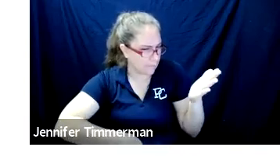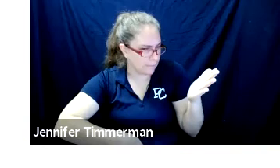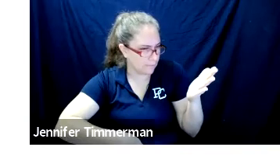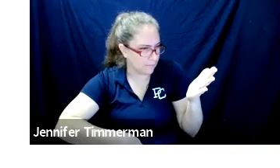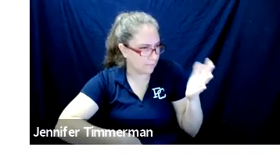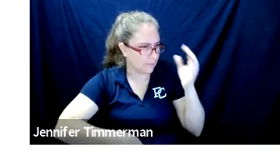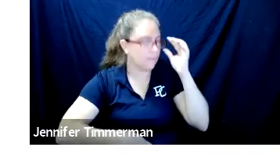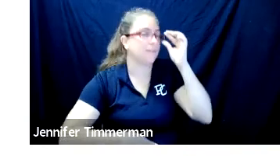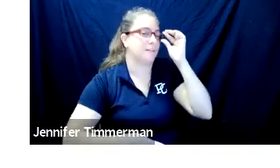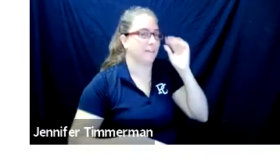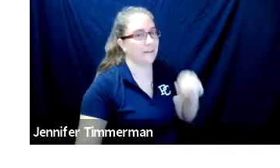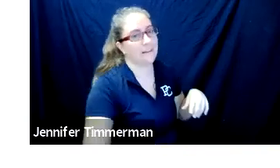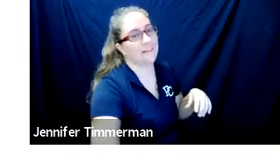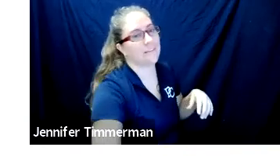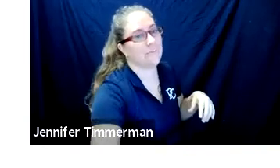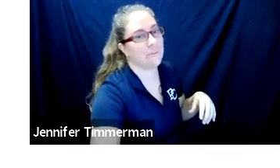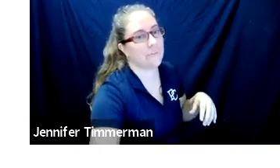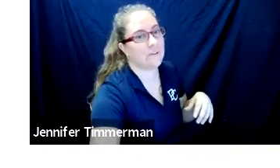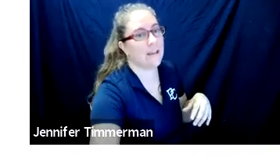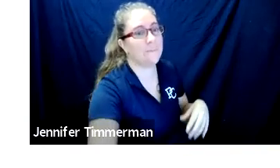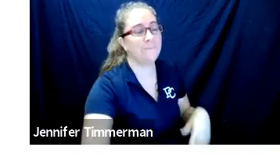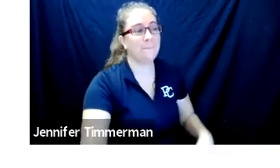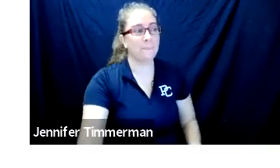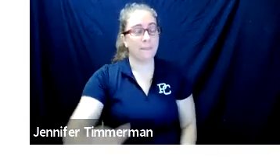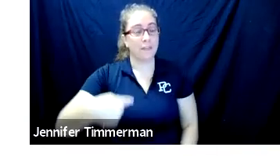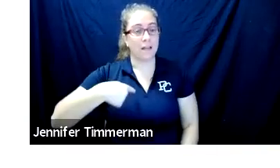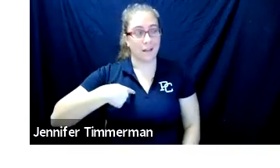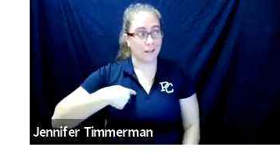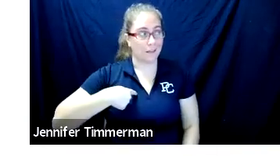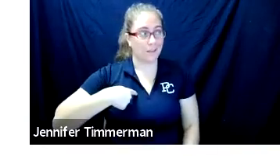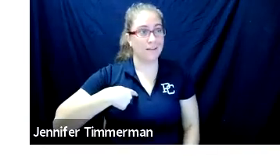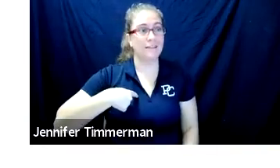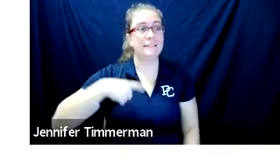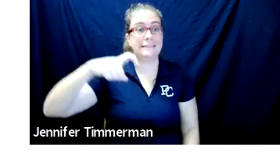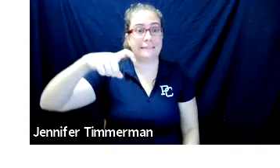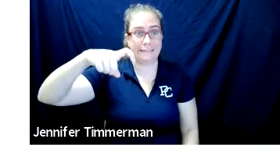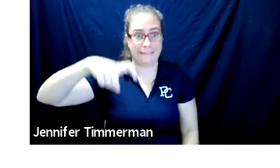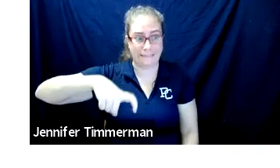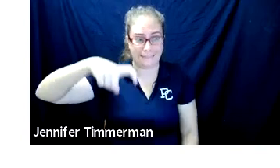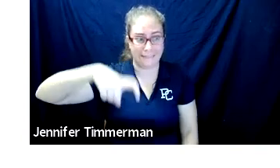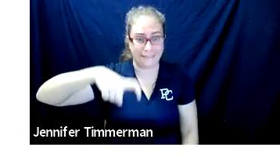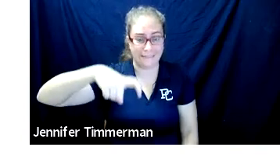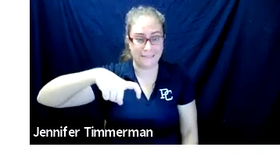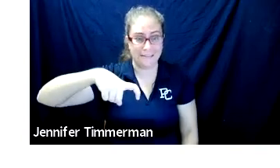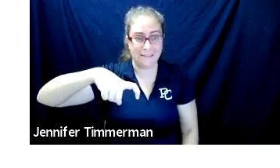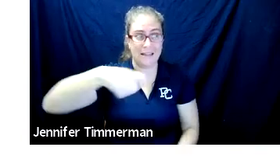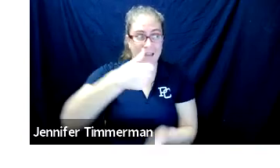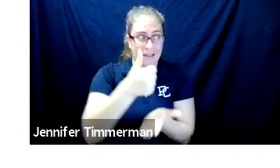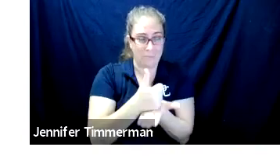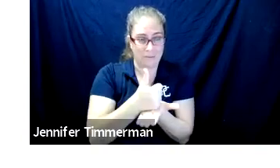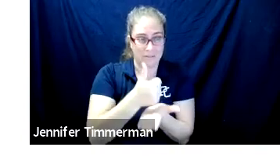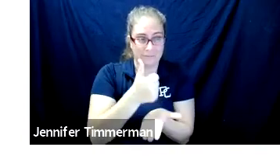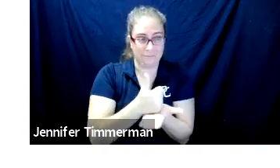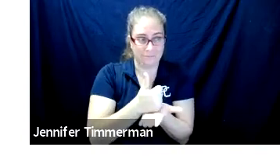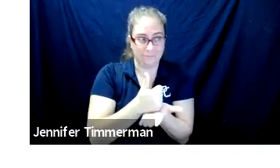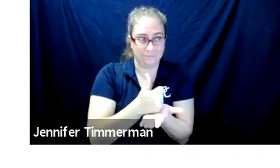What? Good. Let's go through these one more time. I need